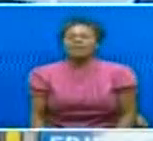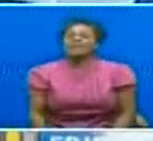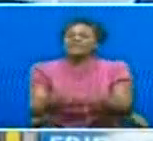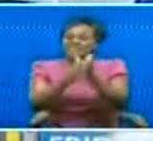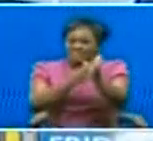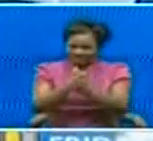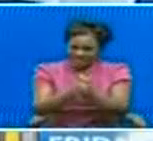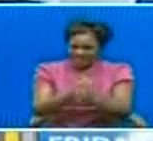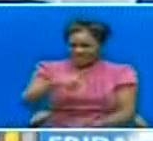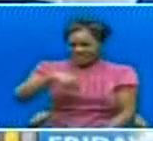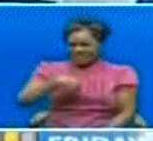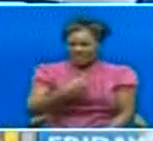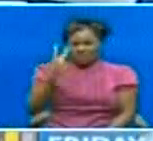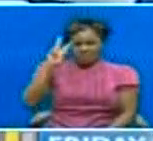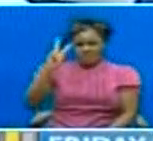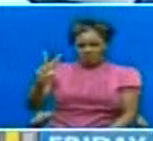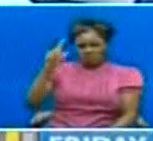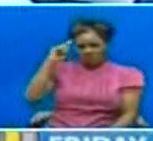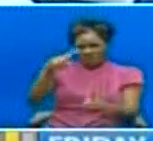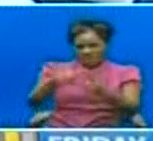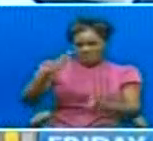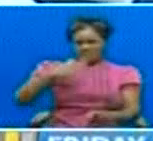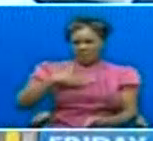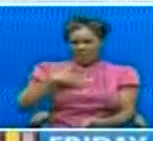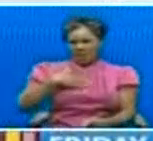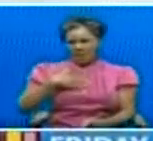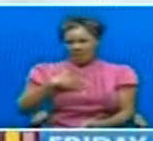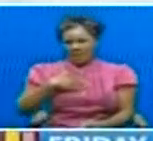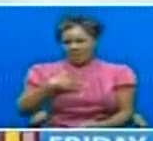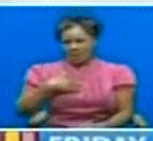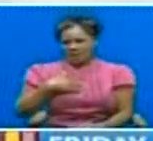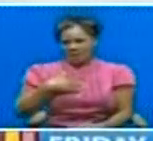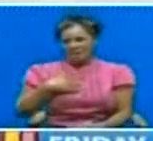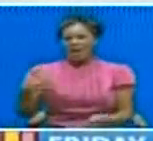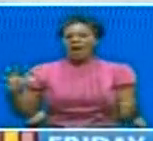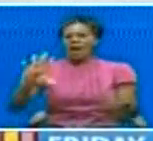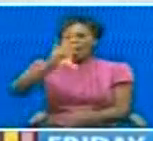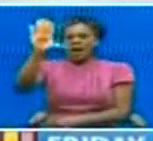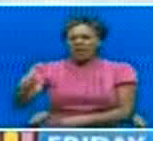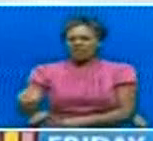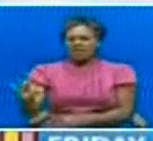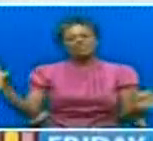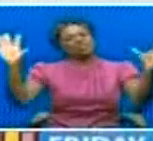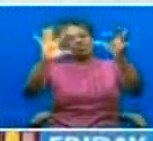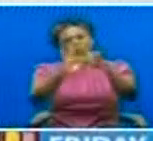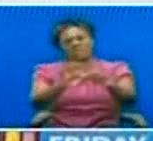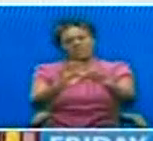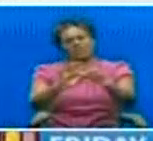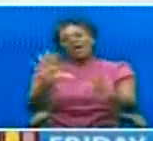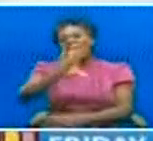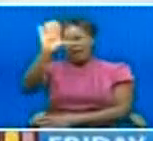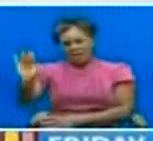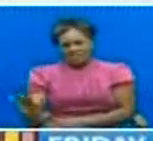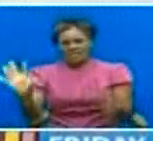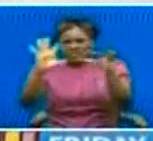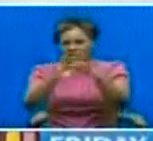interesting. For me, my vision and purpose, the reason why God brought me into this earth, is to bring Africa together. Mm-hmm. And I always talk about it, bringing Africa